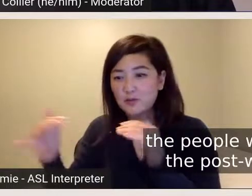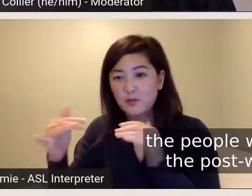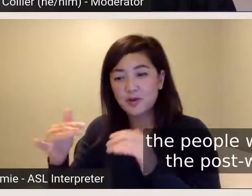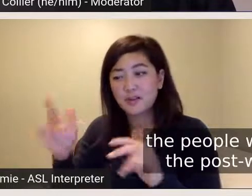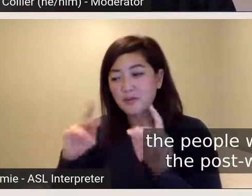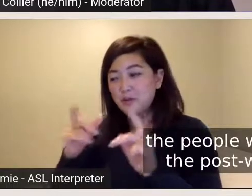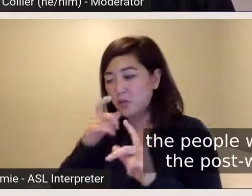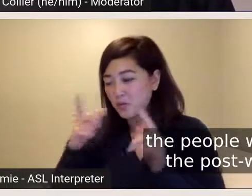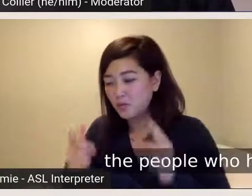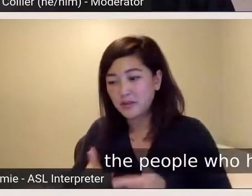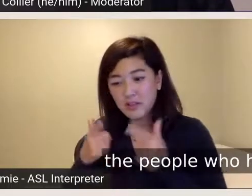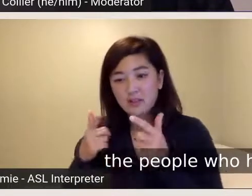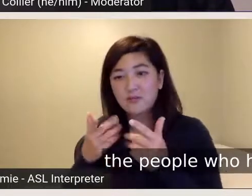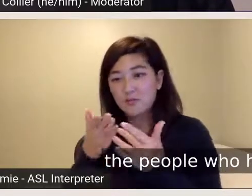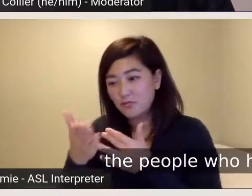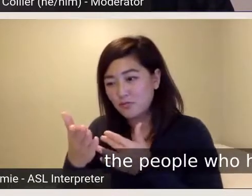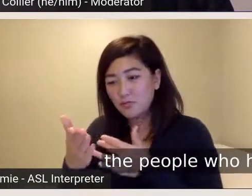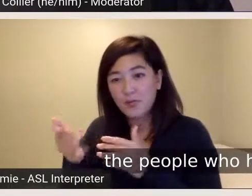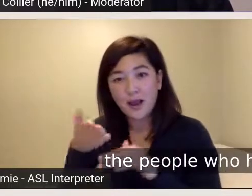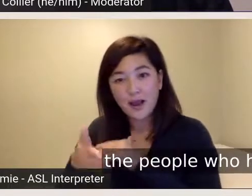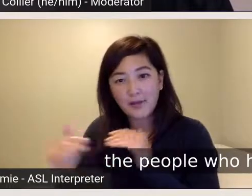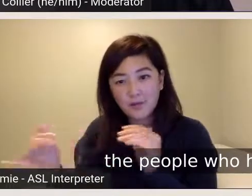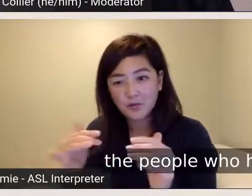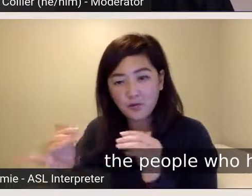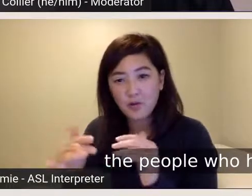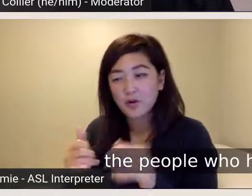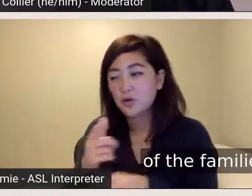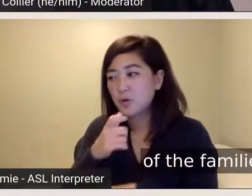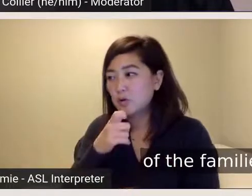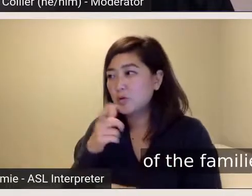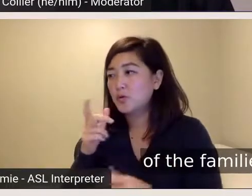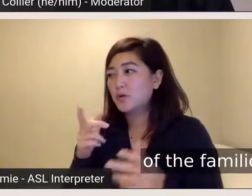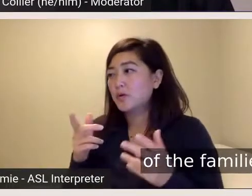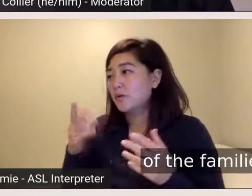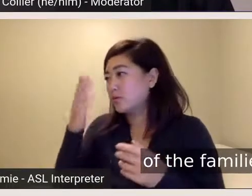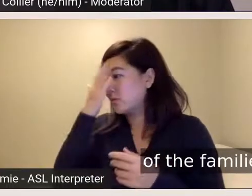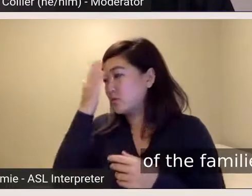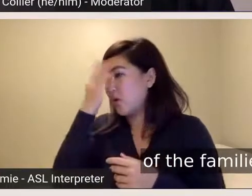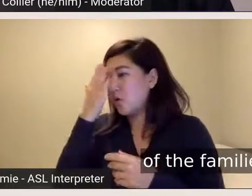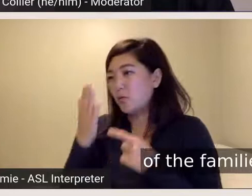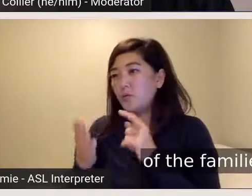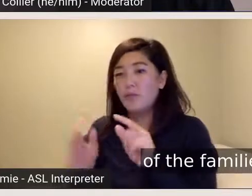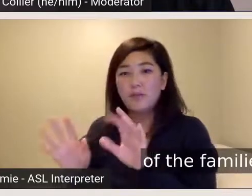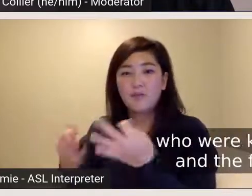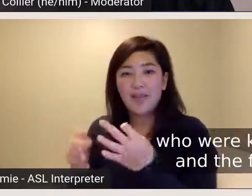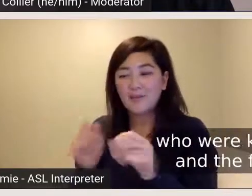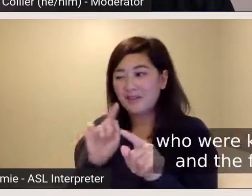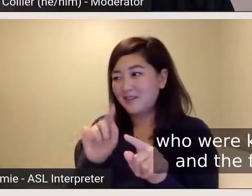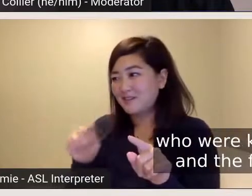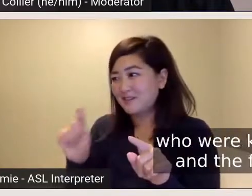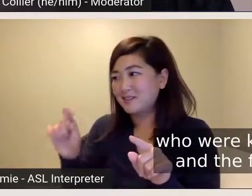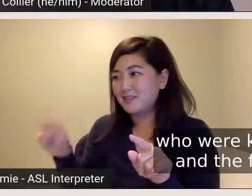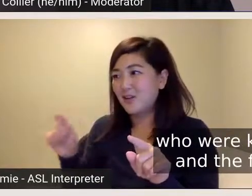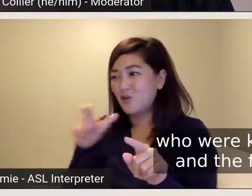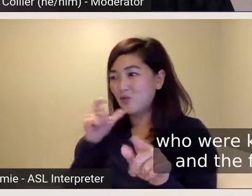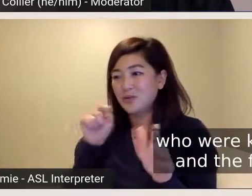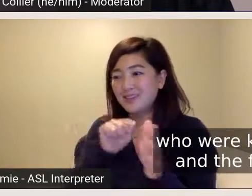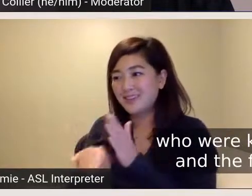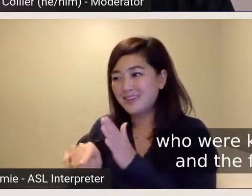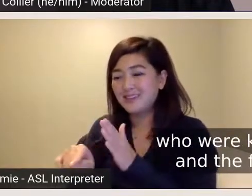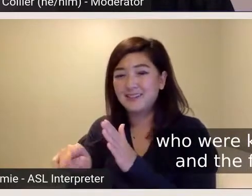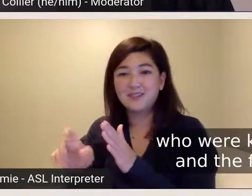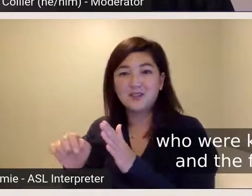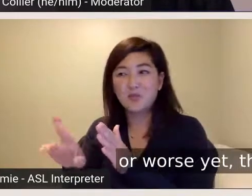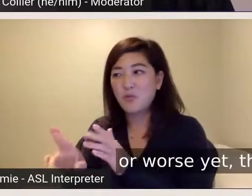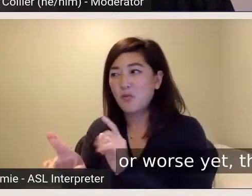through the post-war occupation, the people who have direct knowledge of the families and individuals who were killed or maimed in the